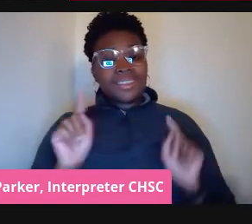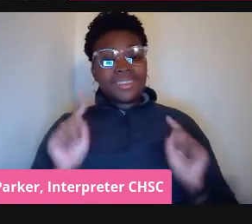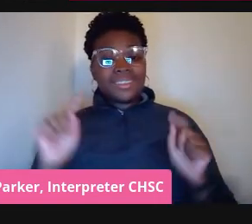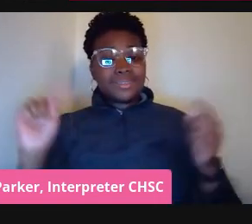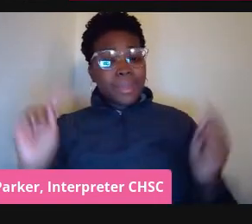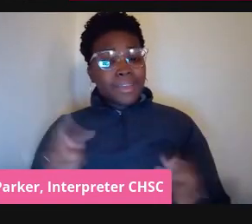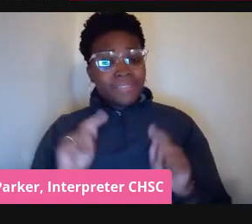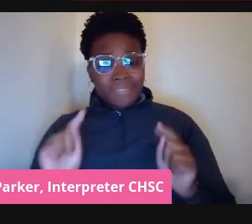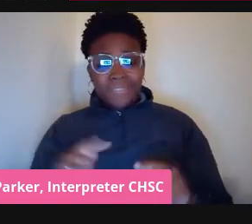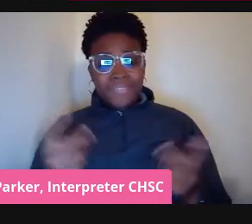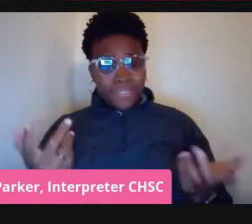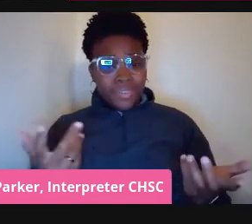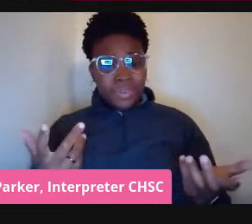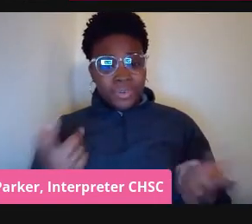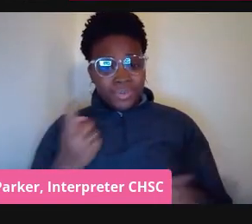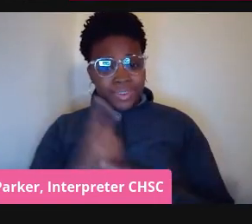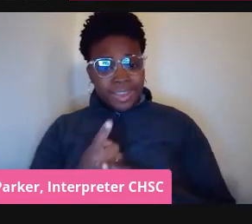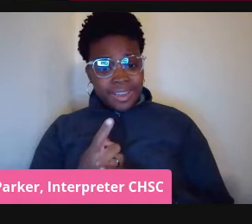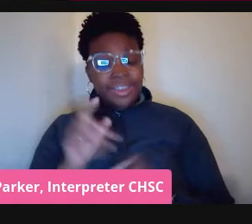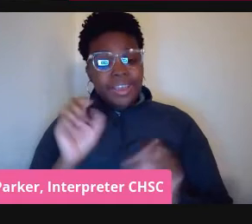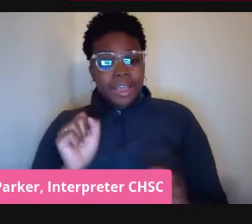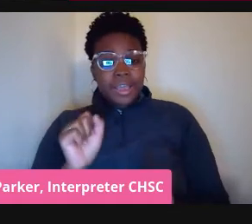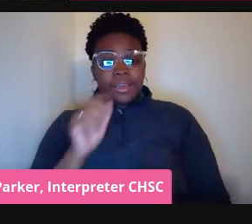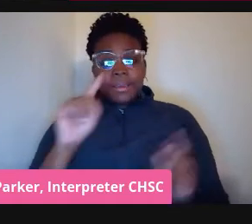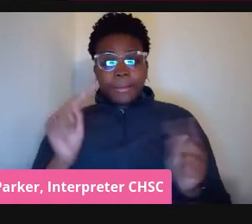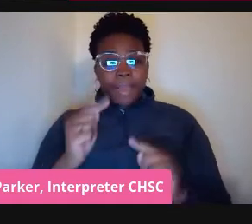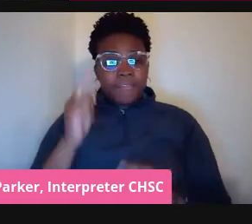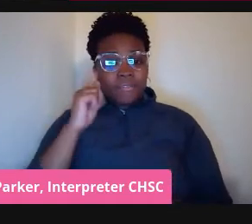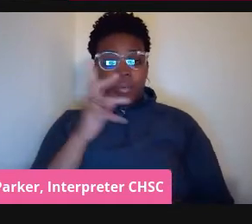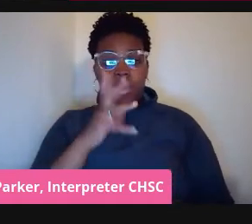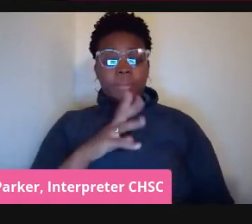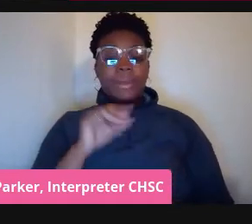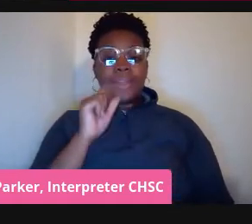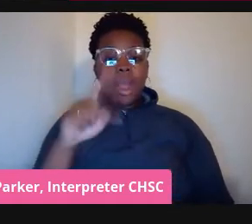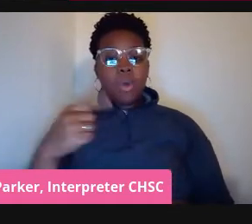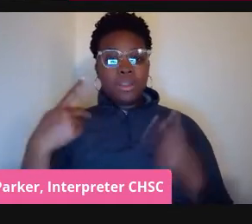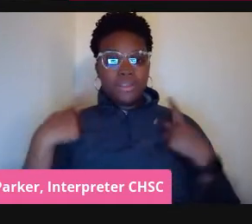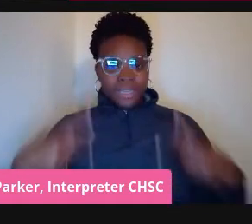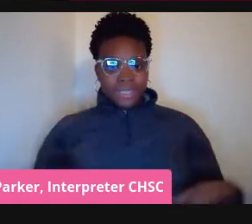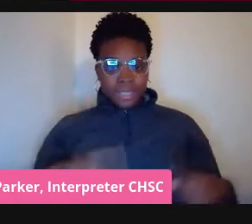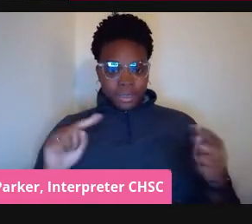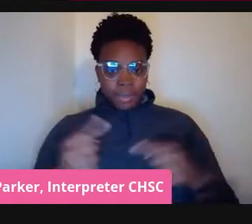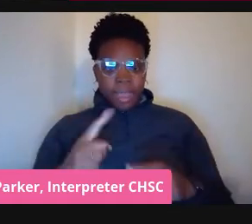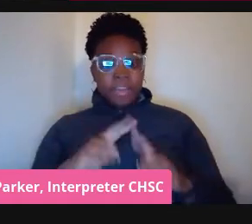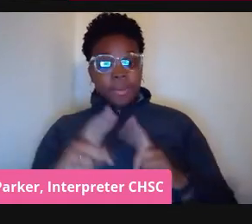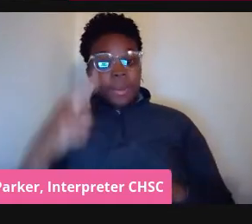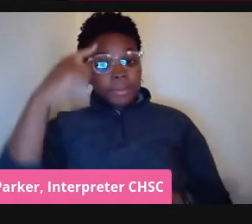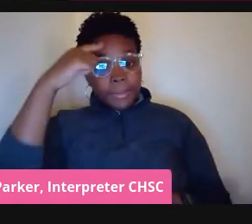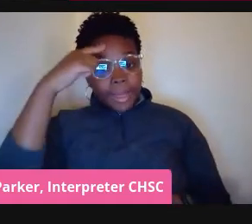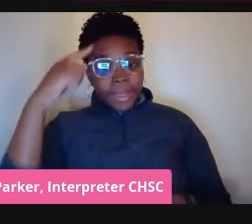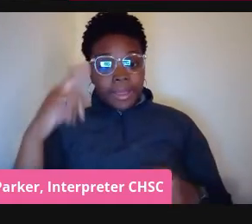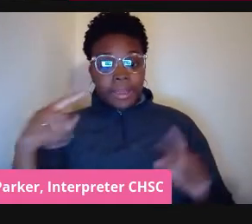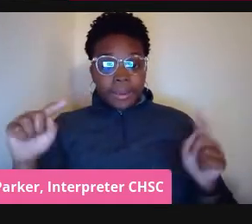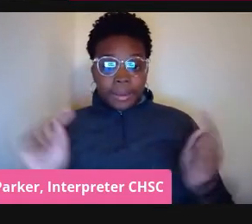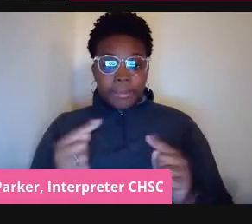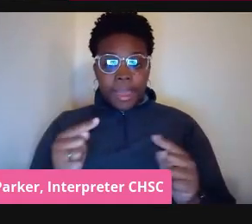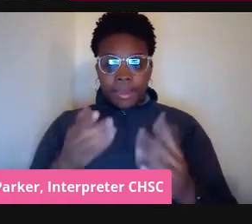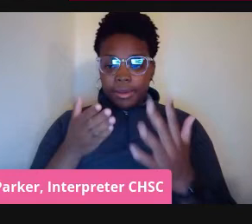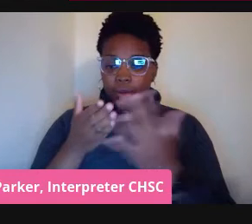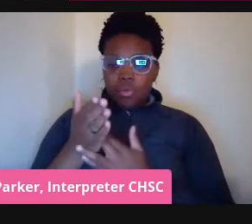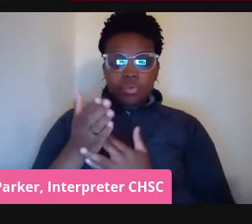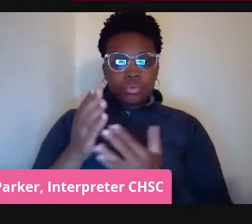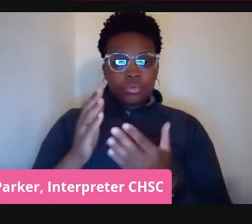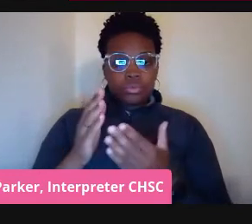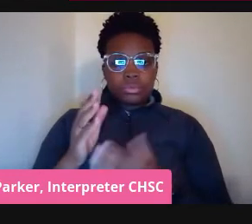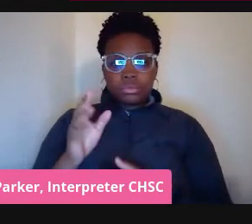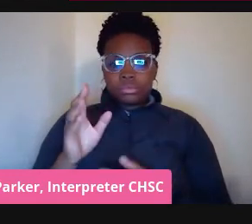I mean, this can be very painful for women, not just physically, but also mentally having to go through that. So can